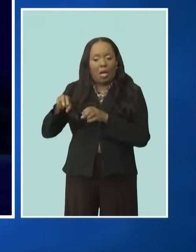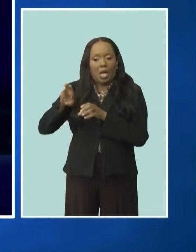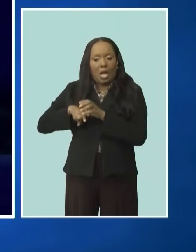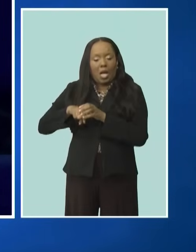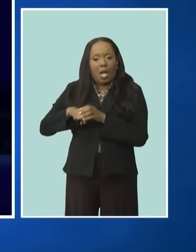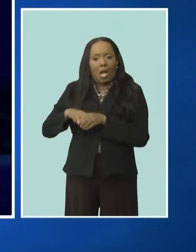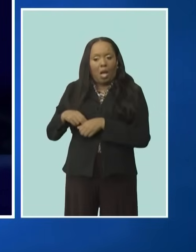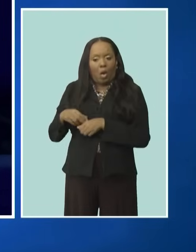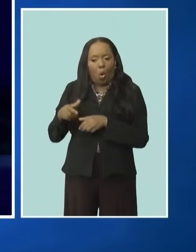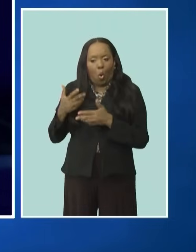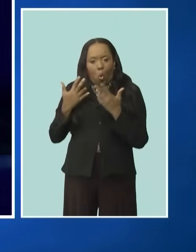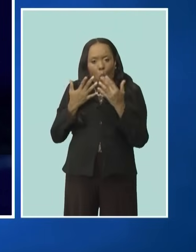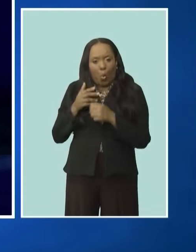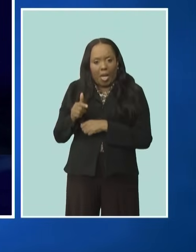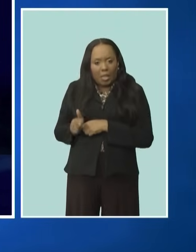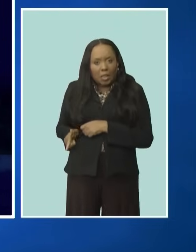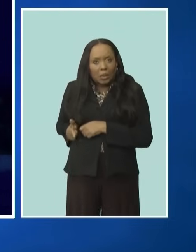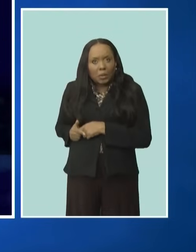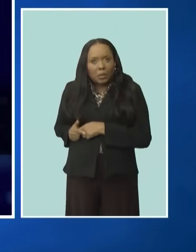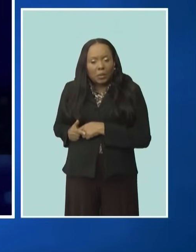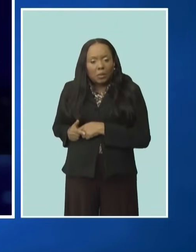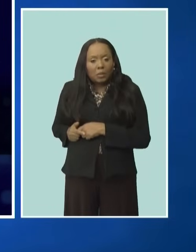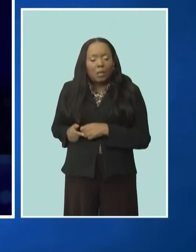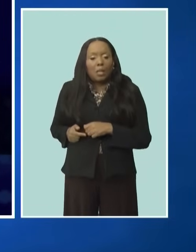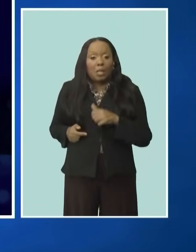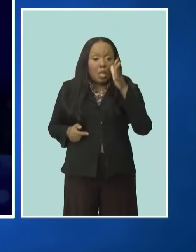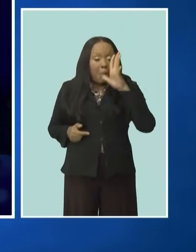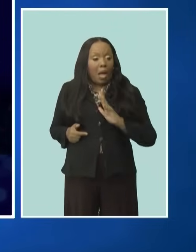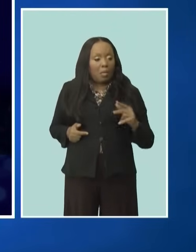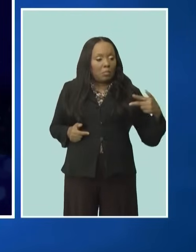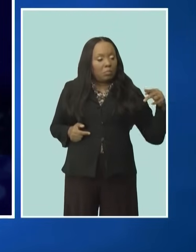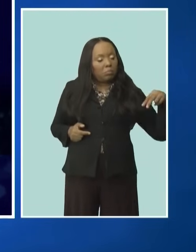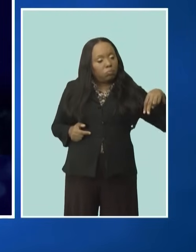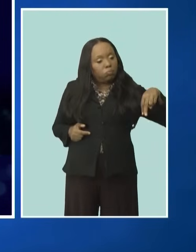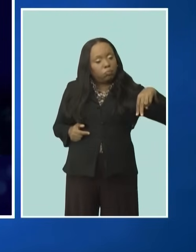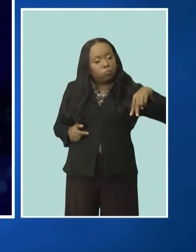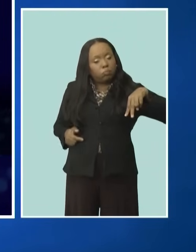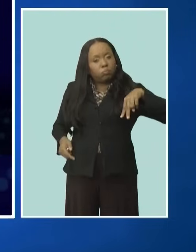As soon as the person walked past the car,